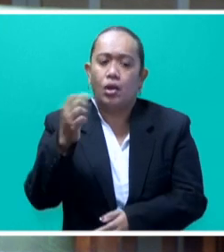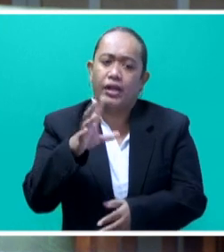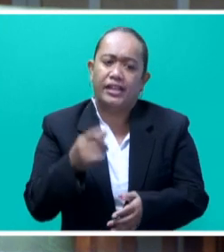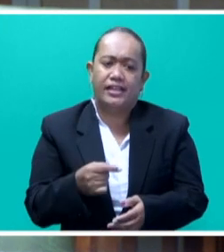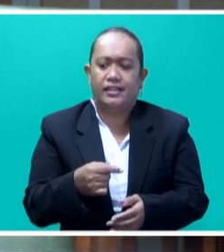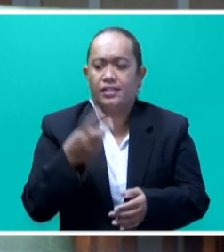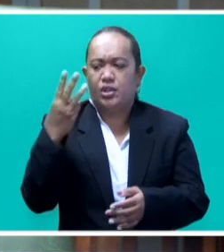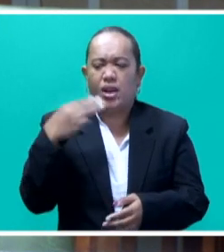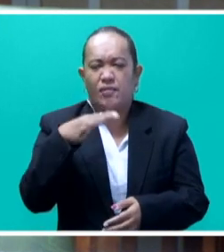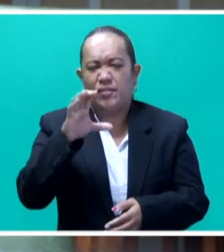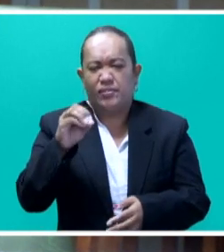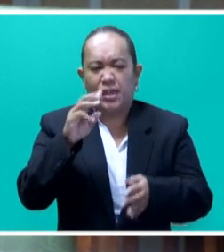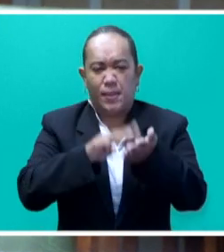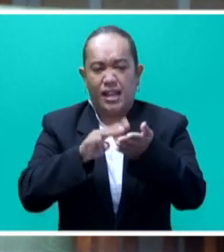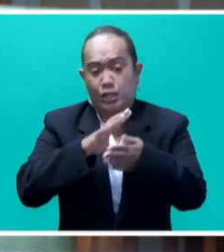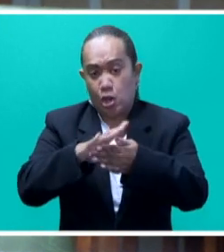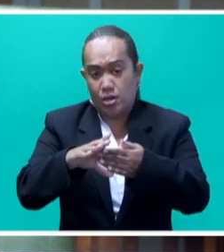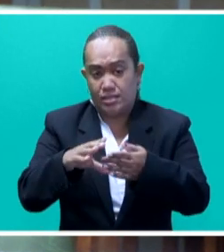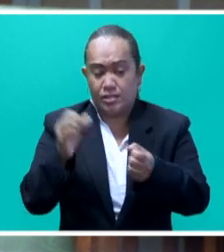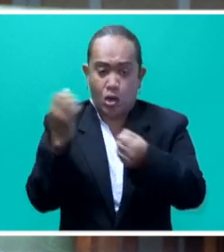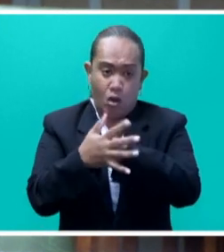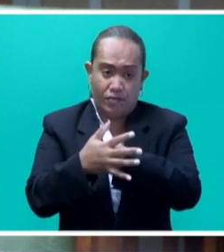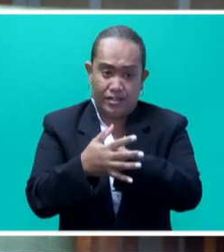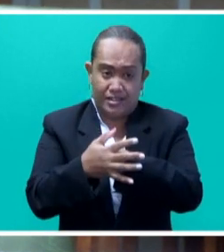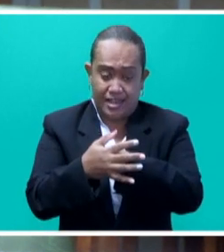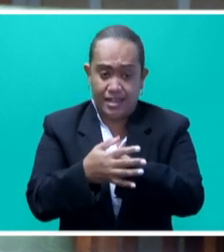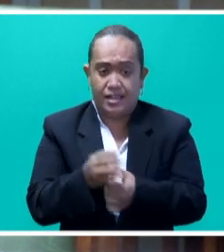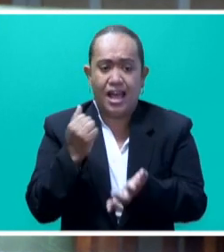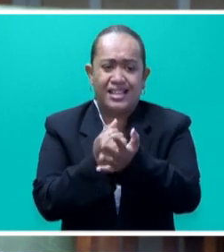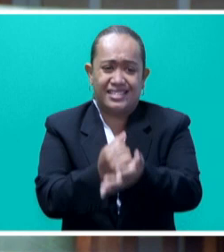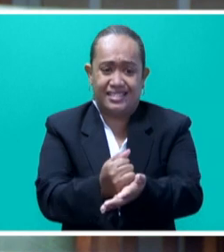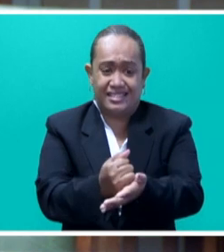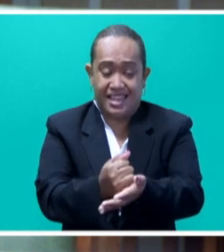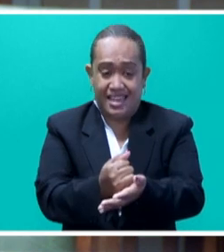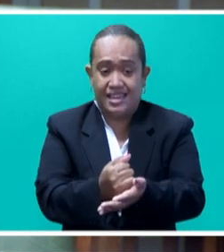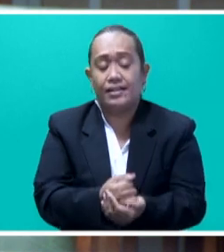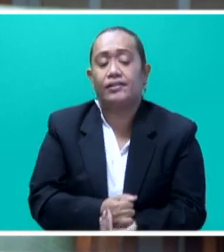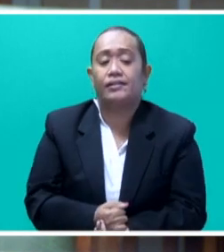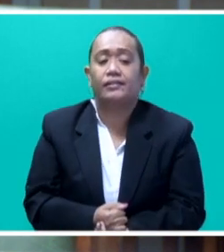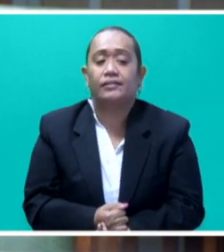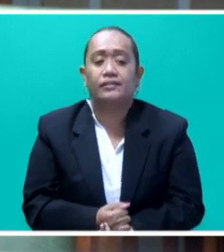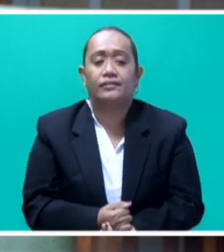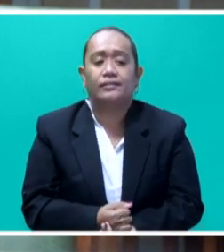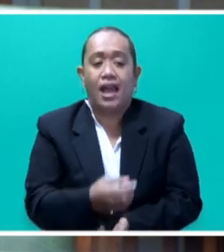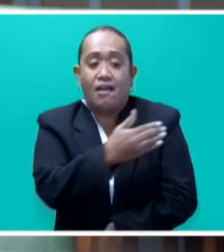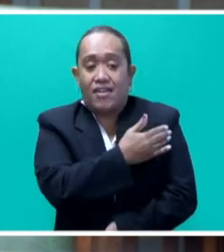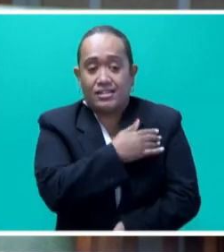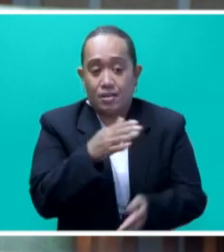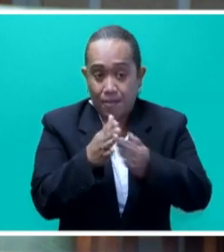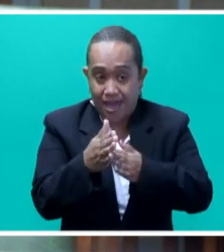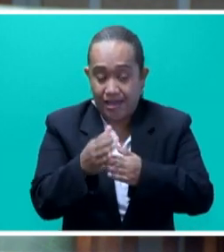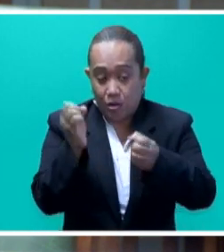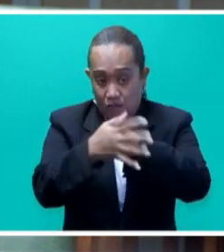million on COVID-19 related expenditure to assist Fijians who have been impacted by COVID-19, Mr. Speaker, sir.